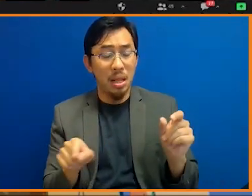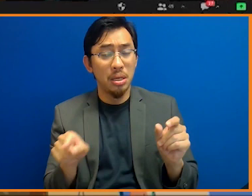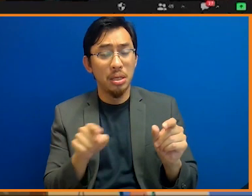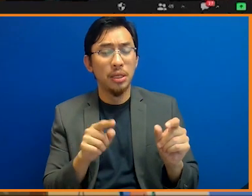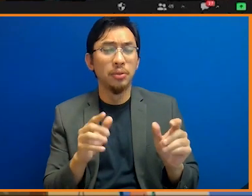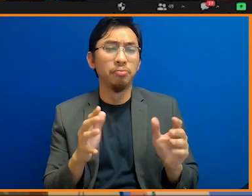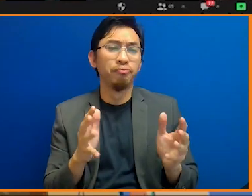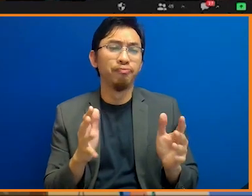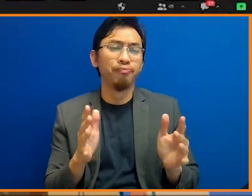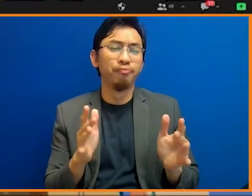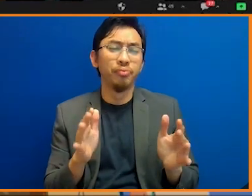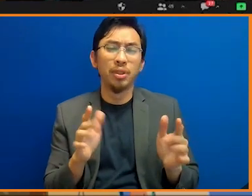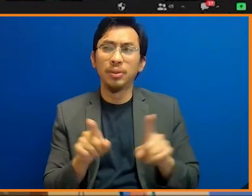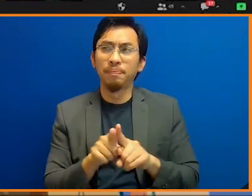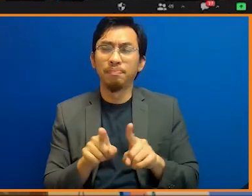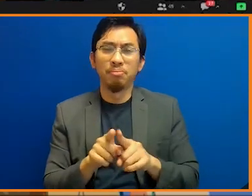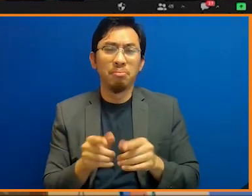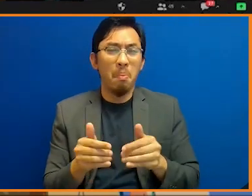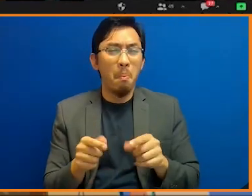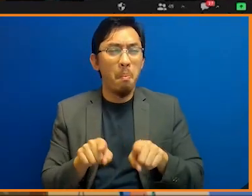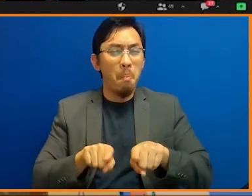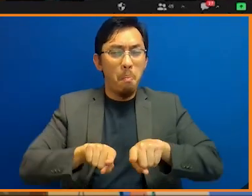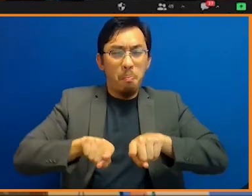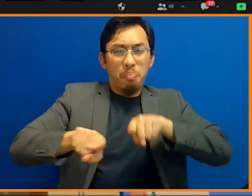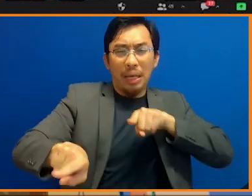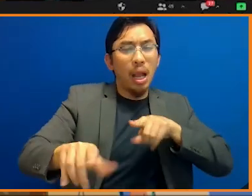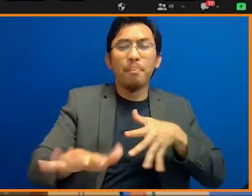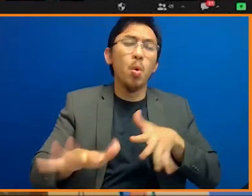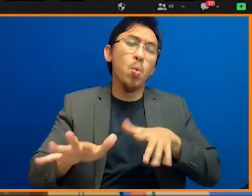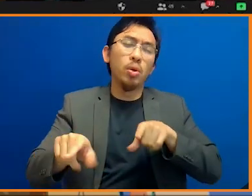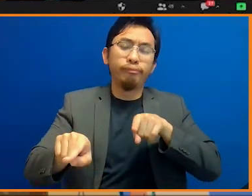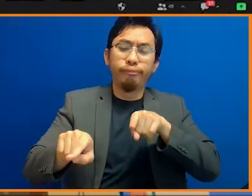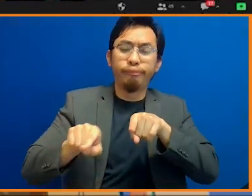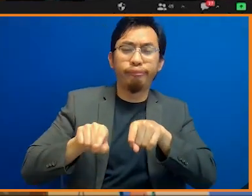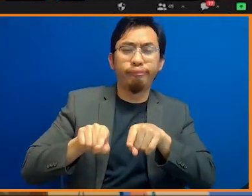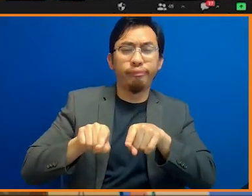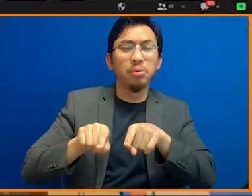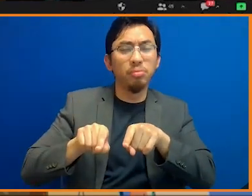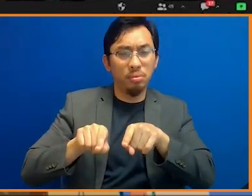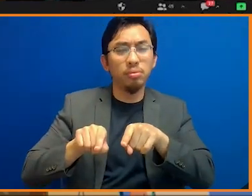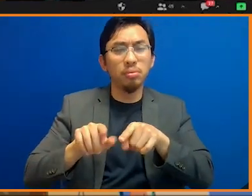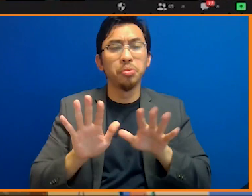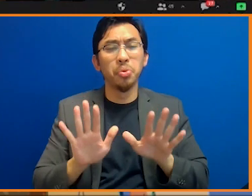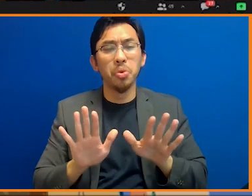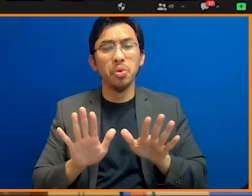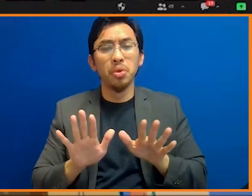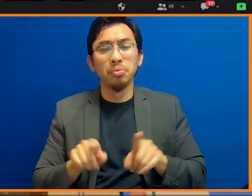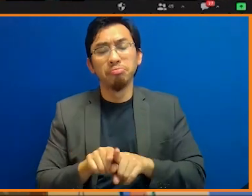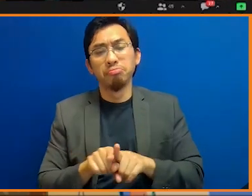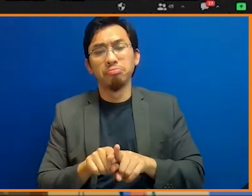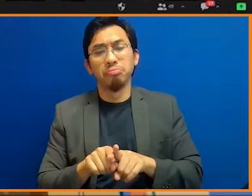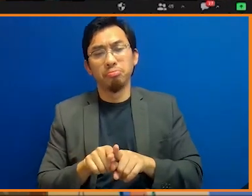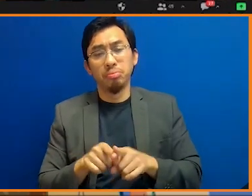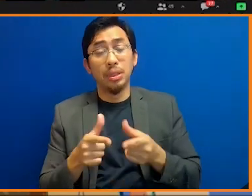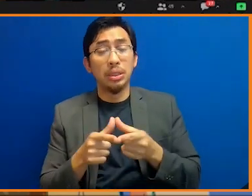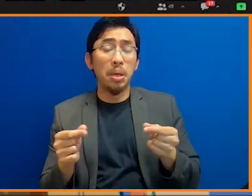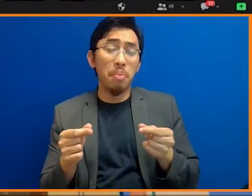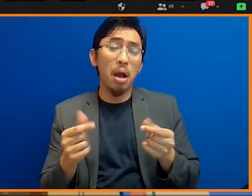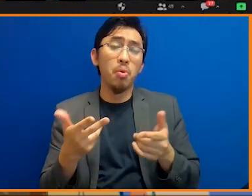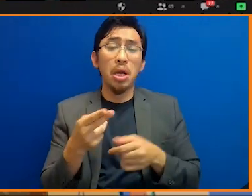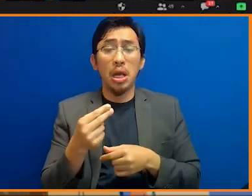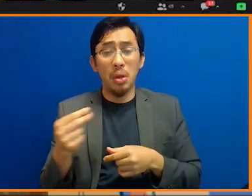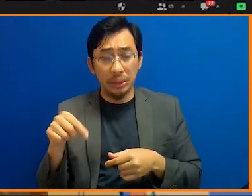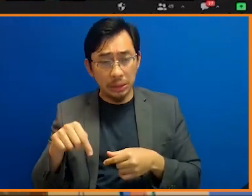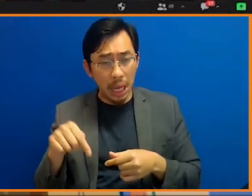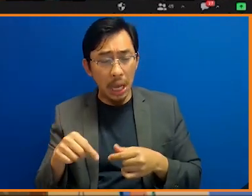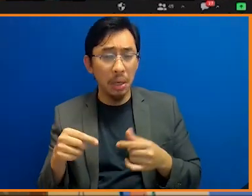quite, I think it's not big gap once as far as I see from activities in